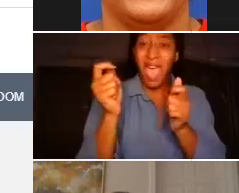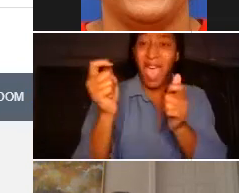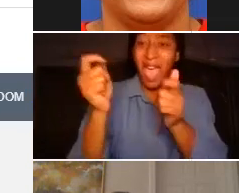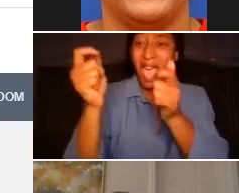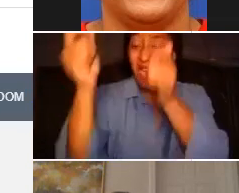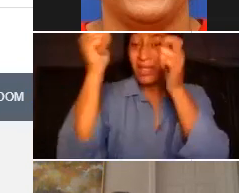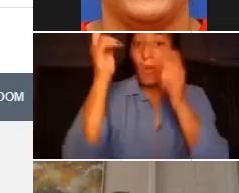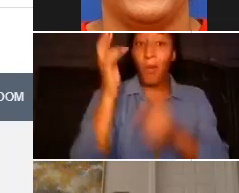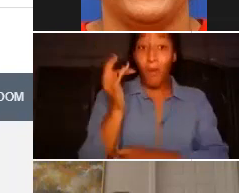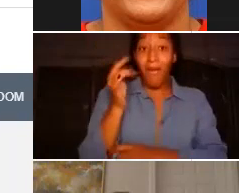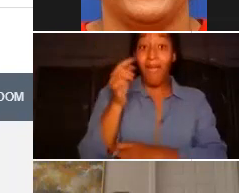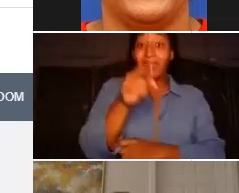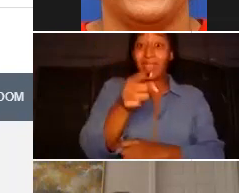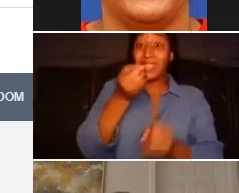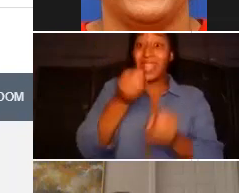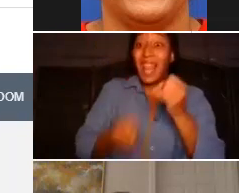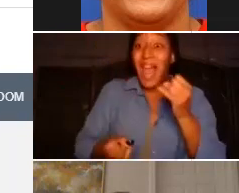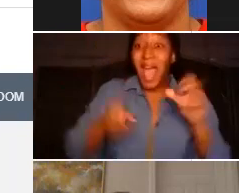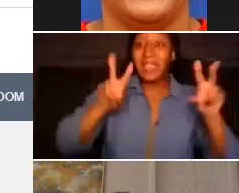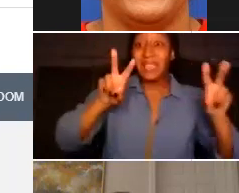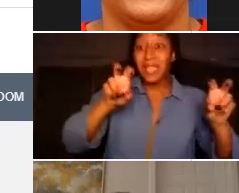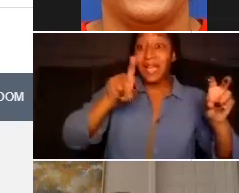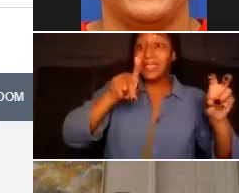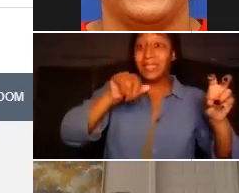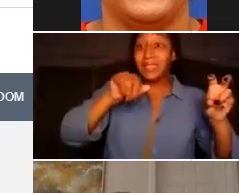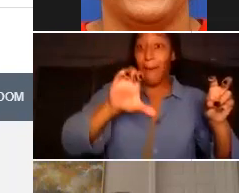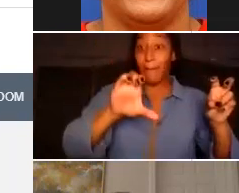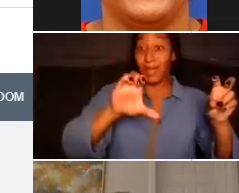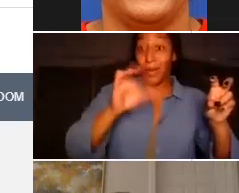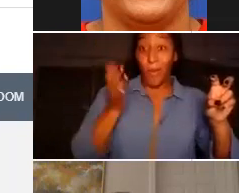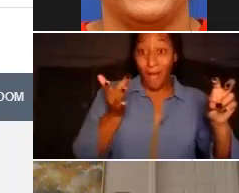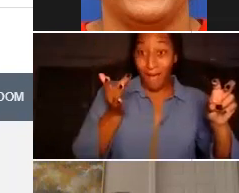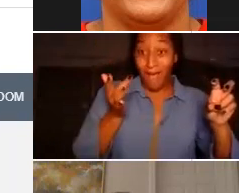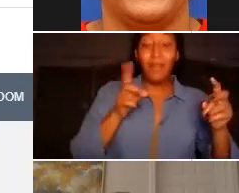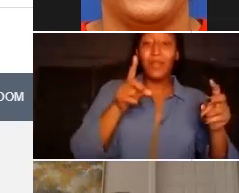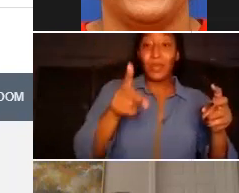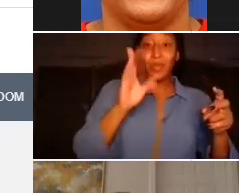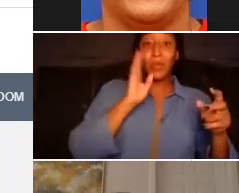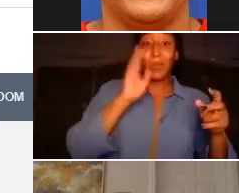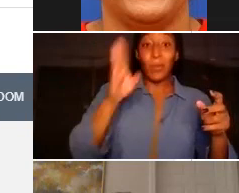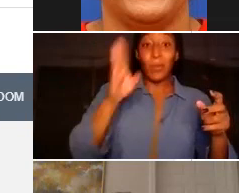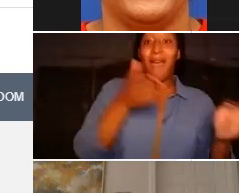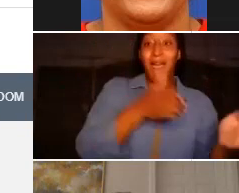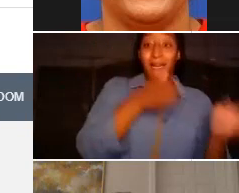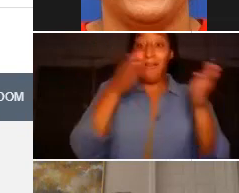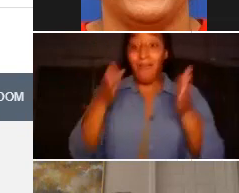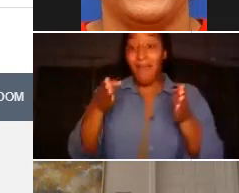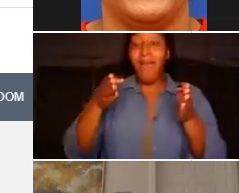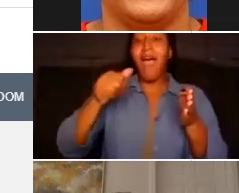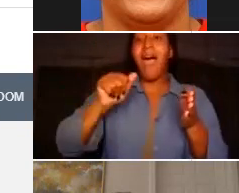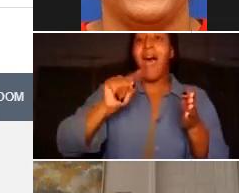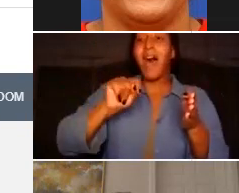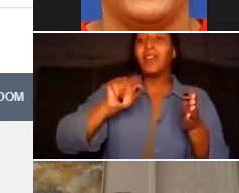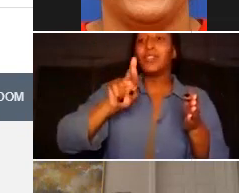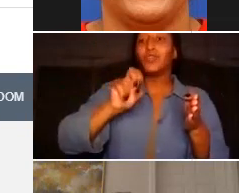the last topic that I'm going to lecture on because you'll do astronomy and the applications overview on your own. So this is the last time you